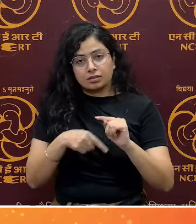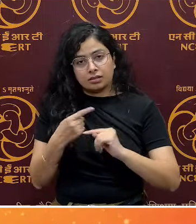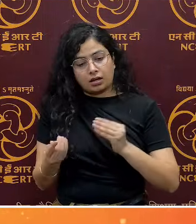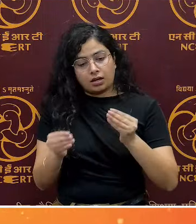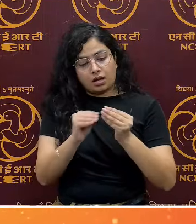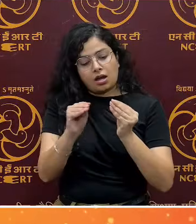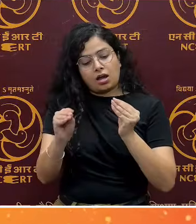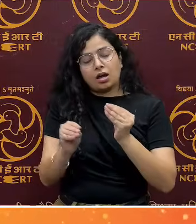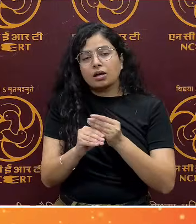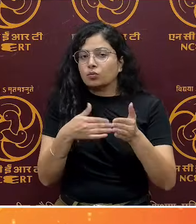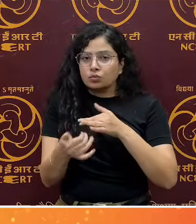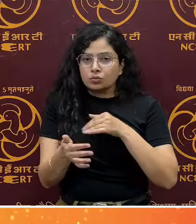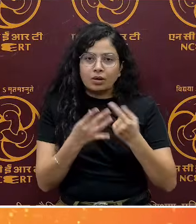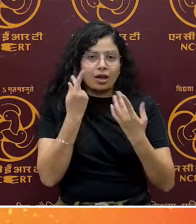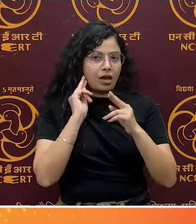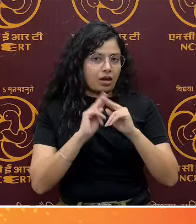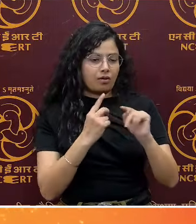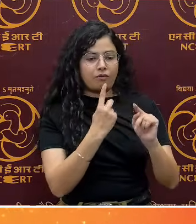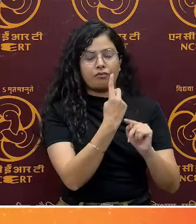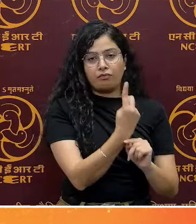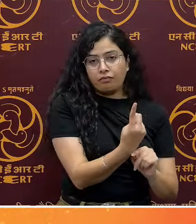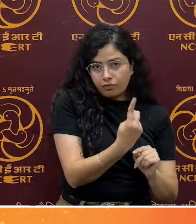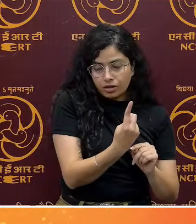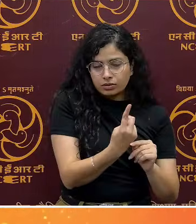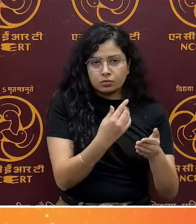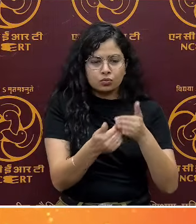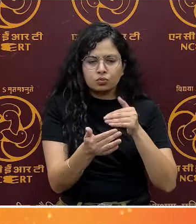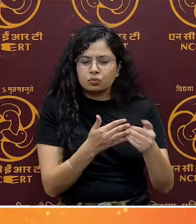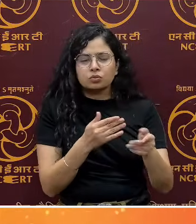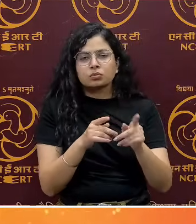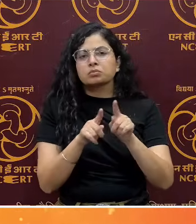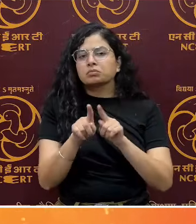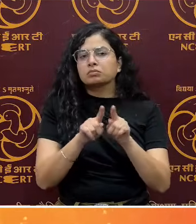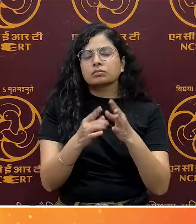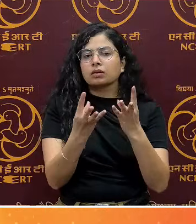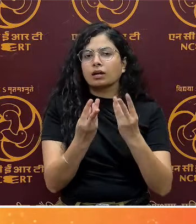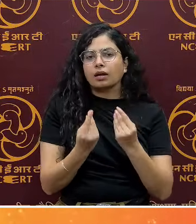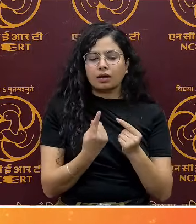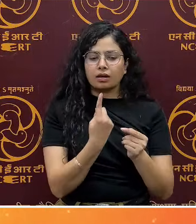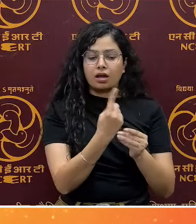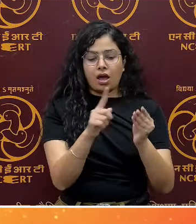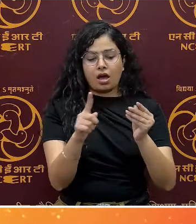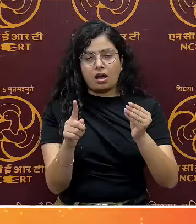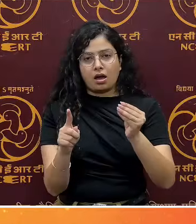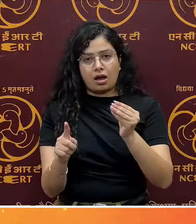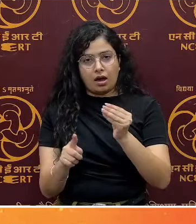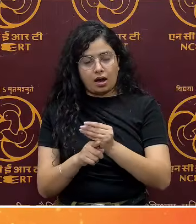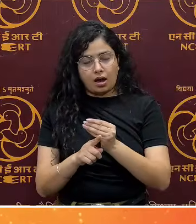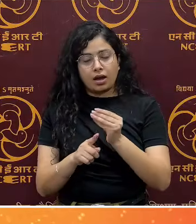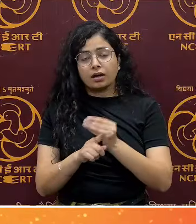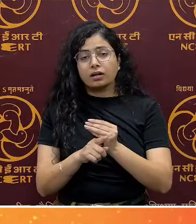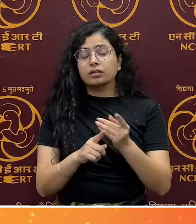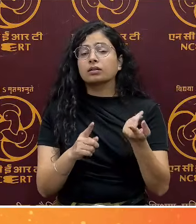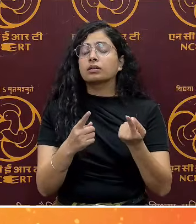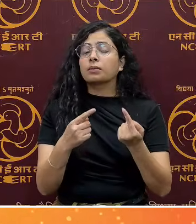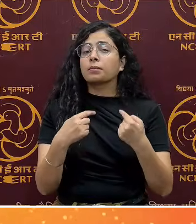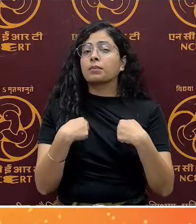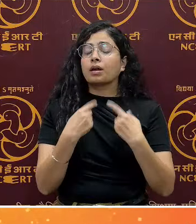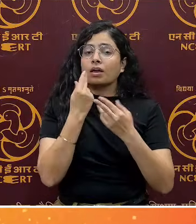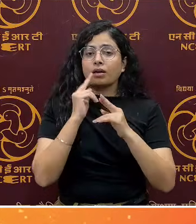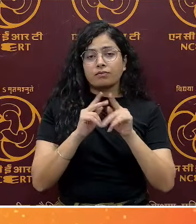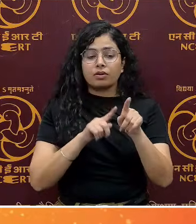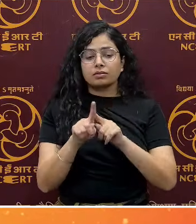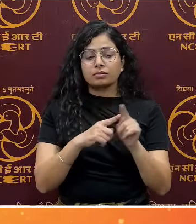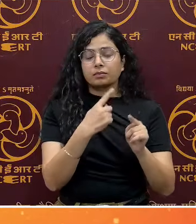a specific number, a constant, to the previous. For example, 1 is constant, and then I will add 1 to